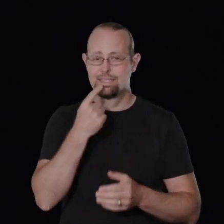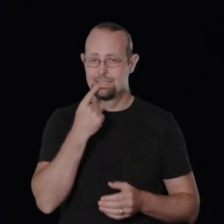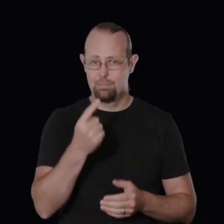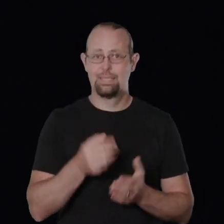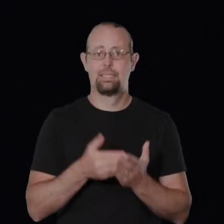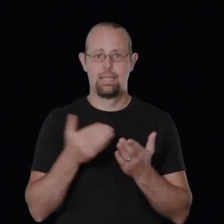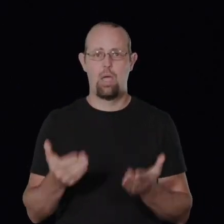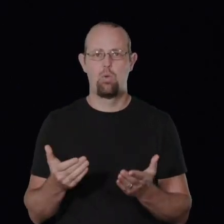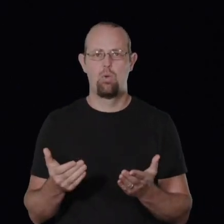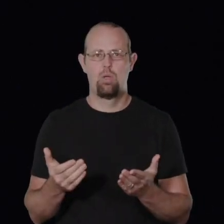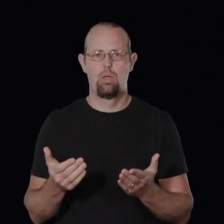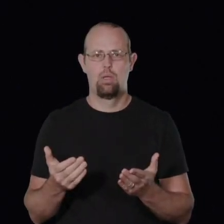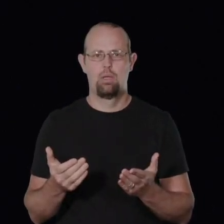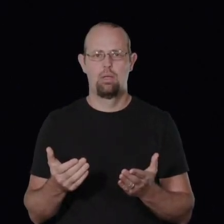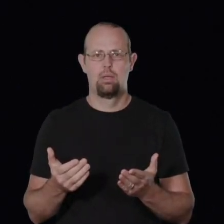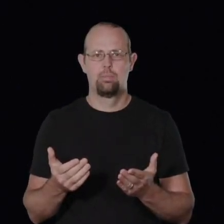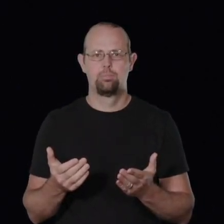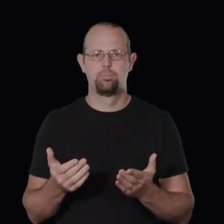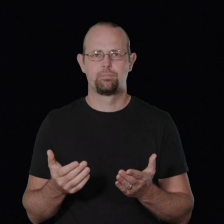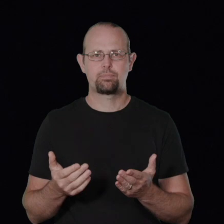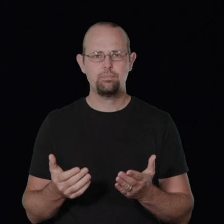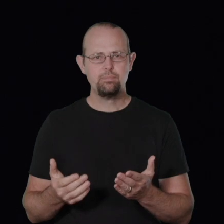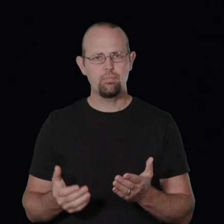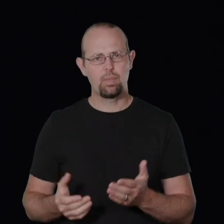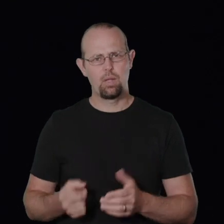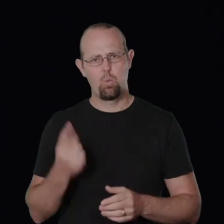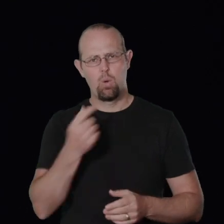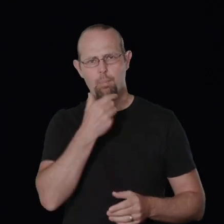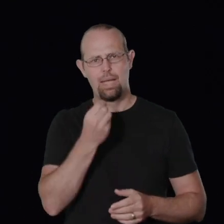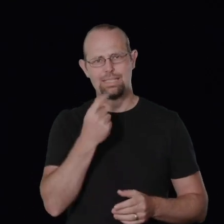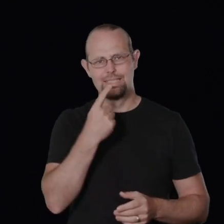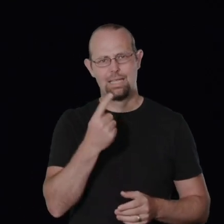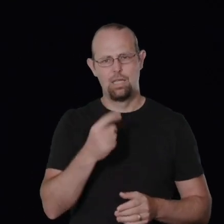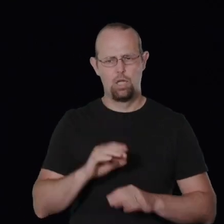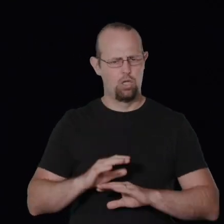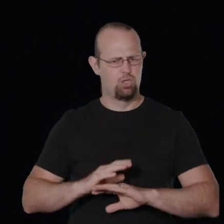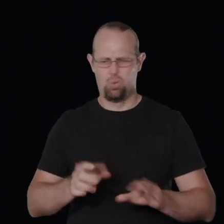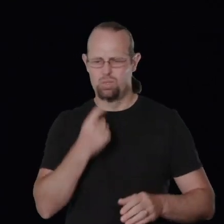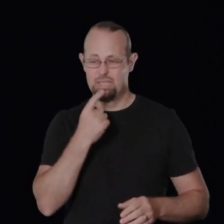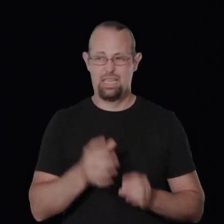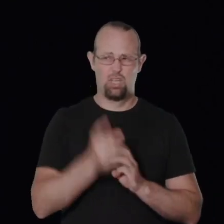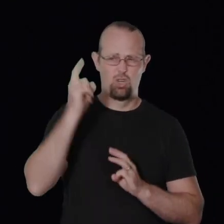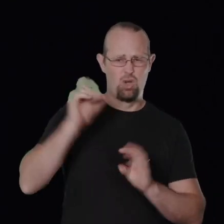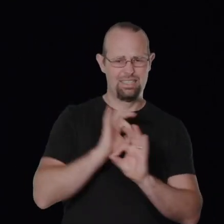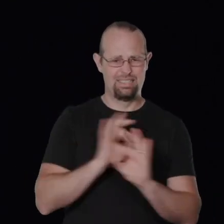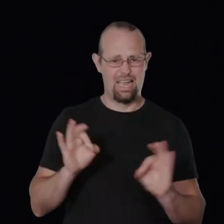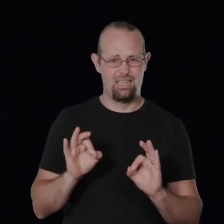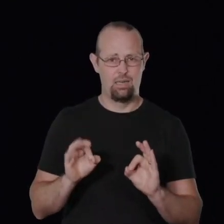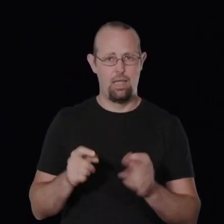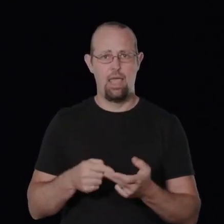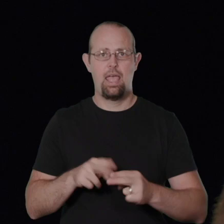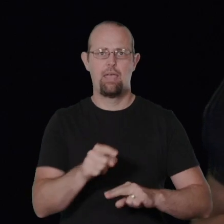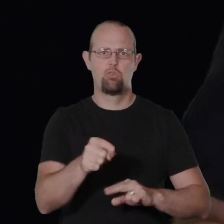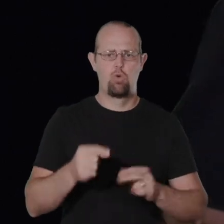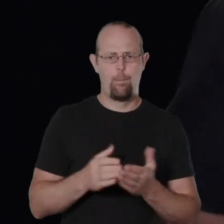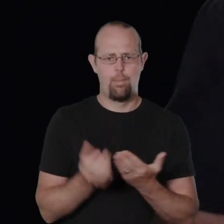say, Charles Spurgeon said, God is silent if your Bible lies closed. So what's been my goal